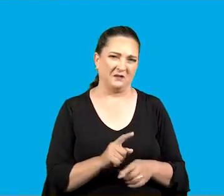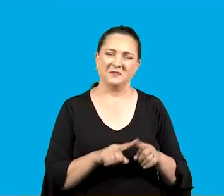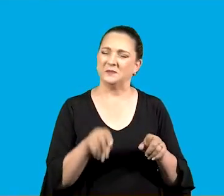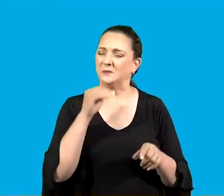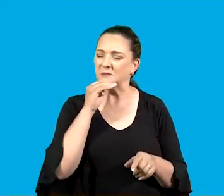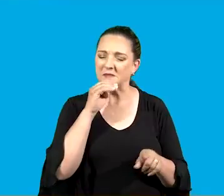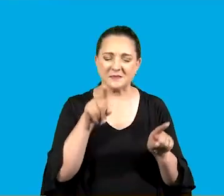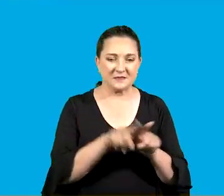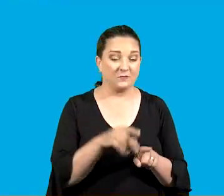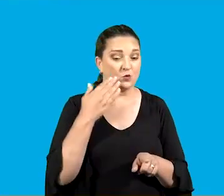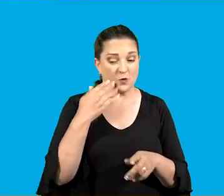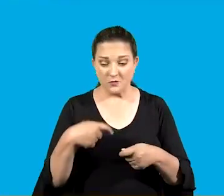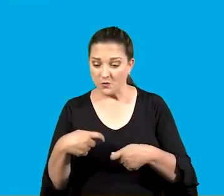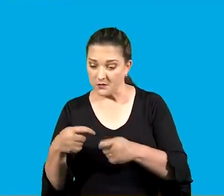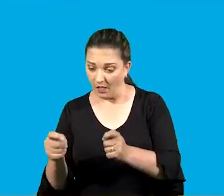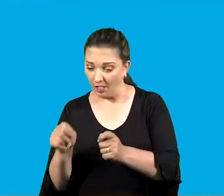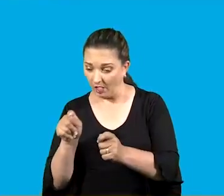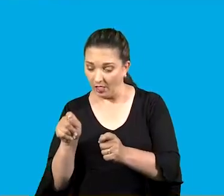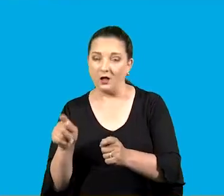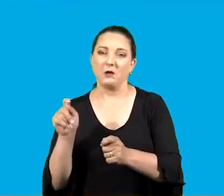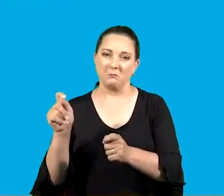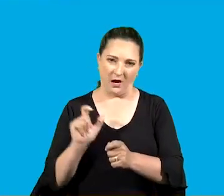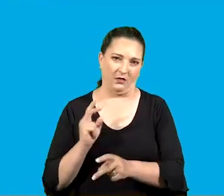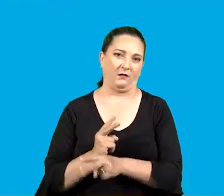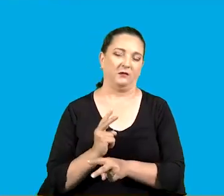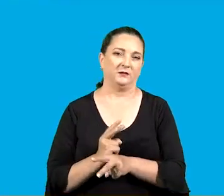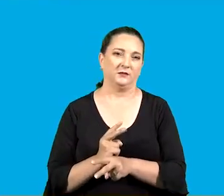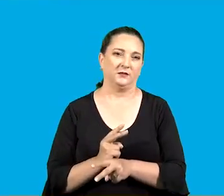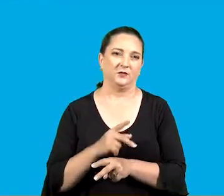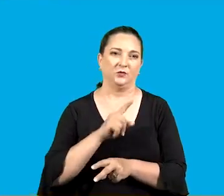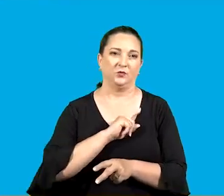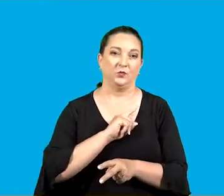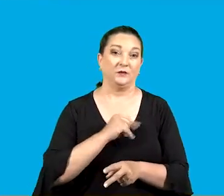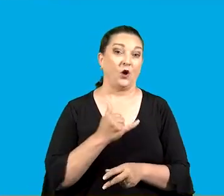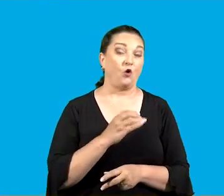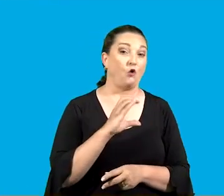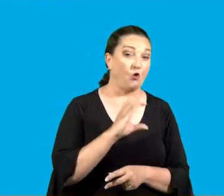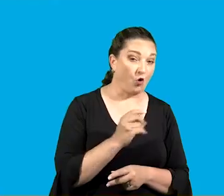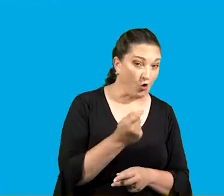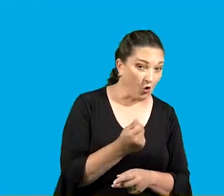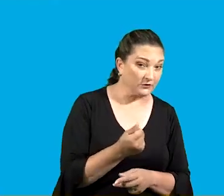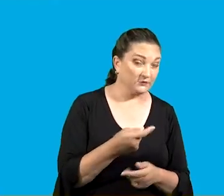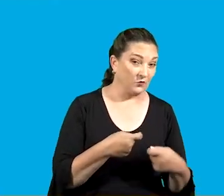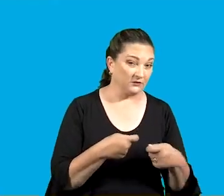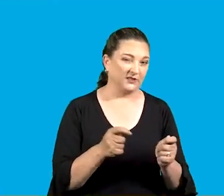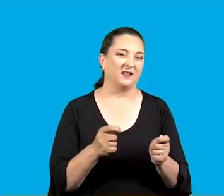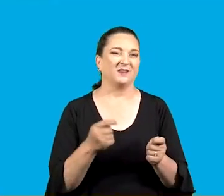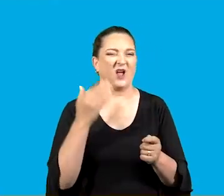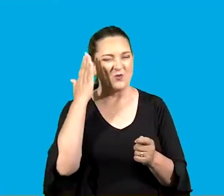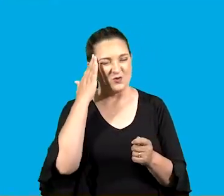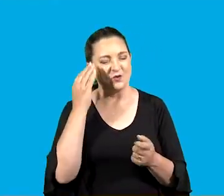same thing. Whatever we sell is what we buy. So we look at our cost of sales to ascertain the amount of stock that we're going to